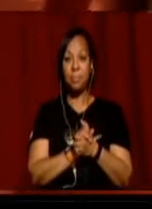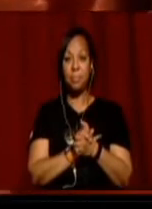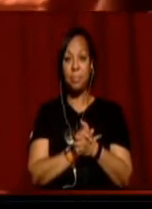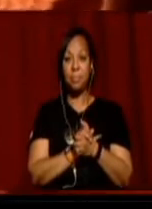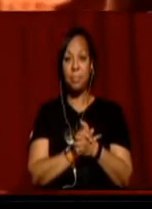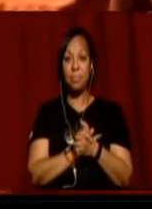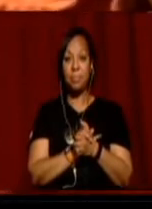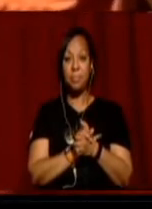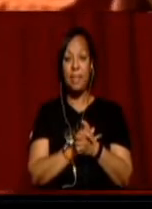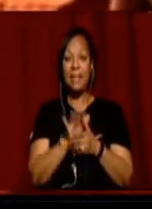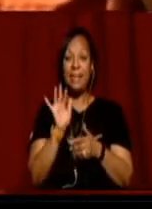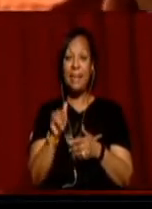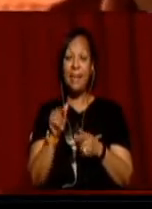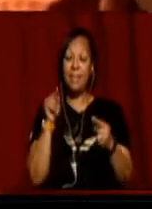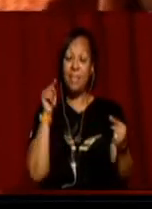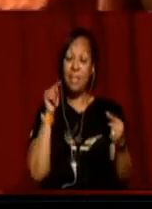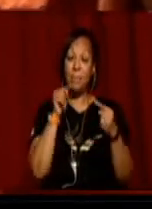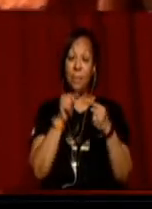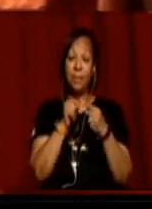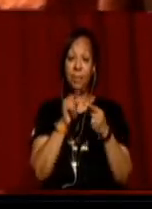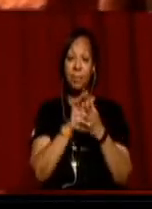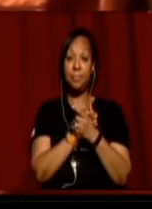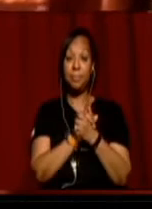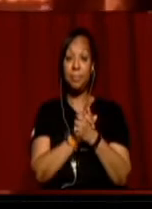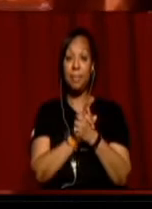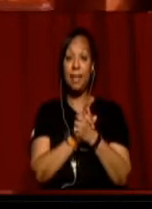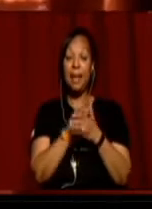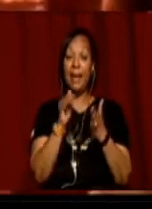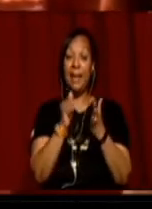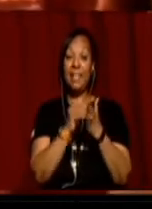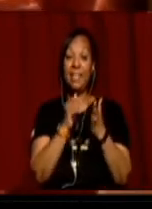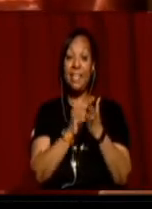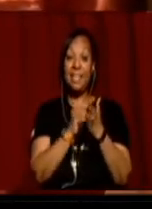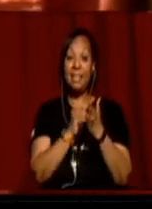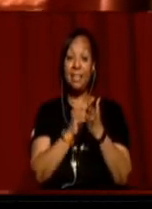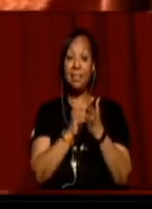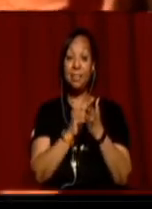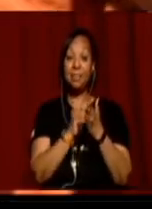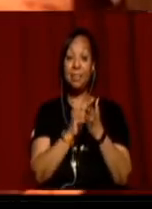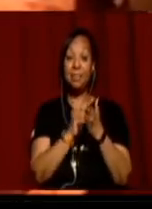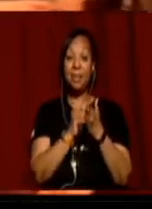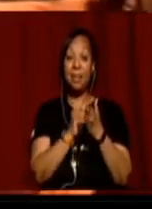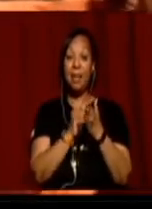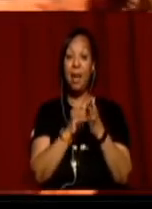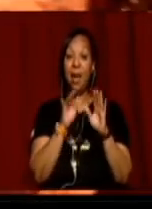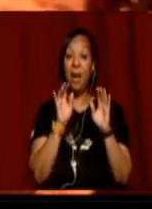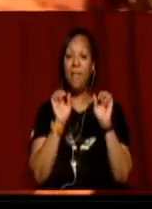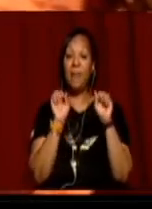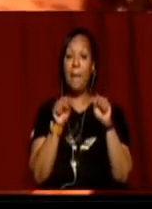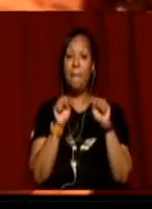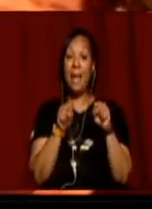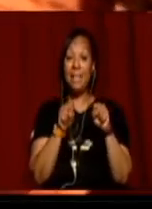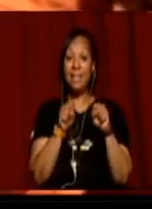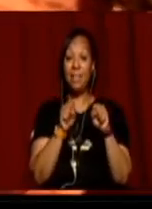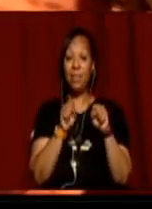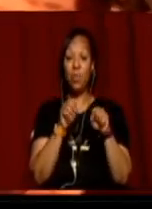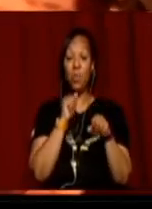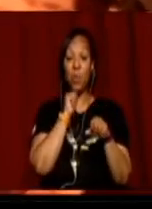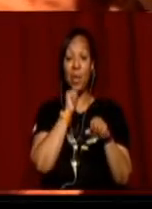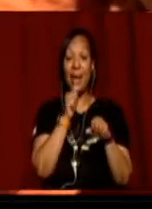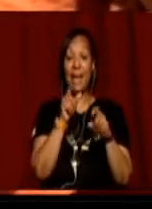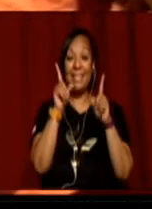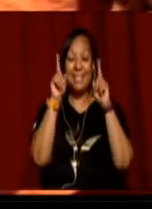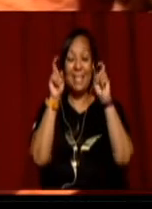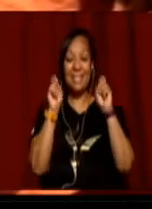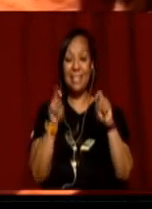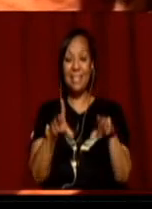Yeah, at this point, again, in part because of capacity, we are not testing